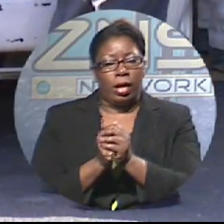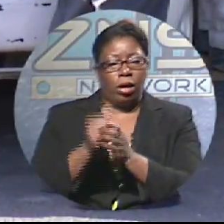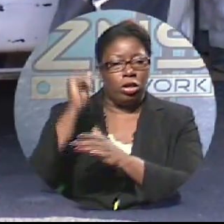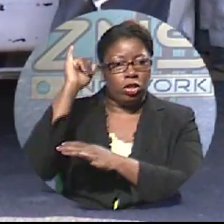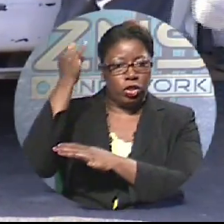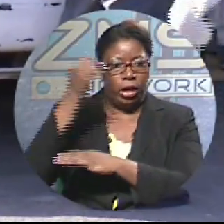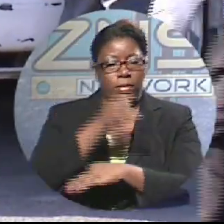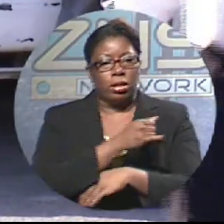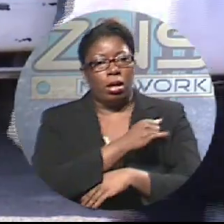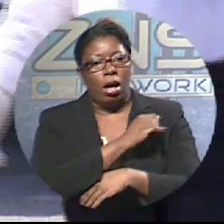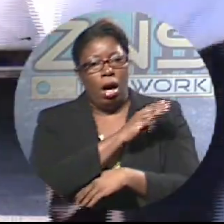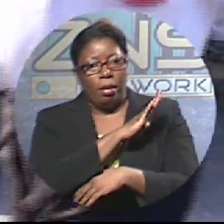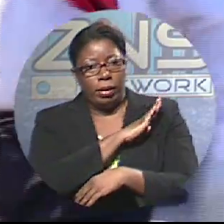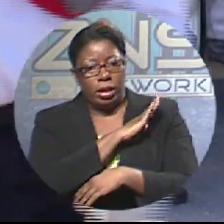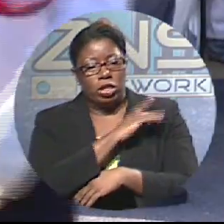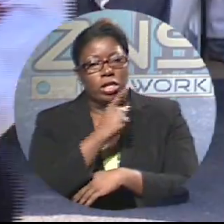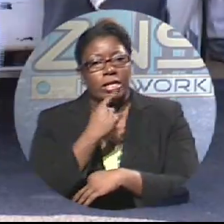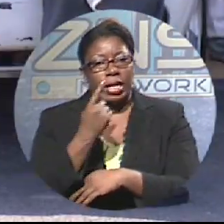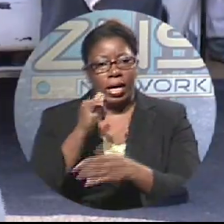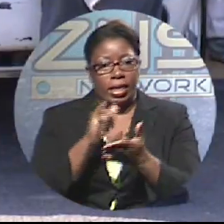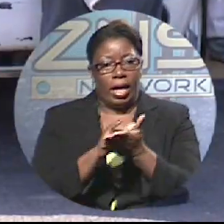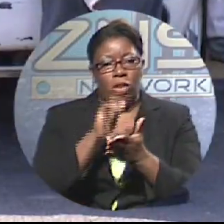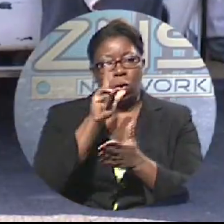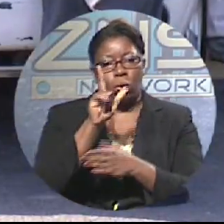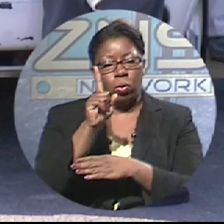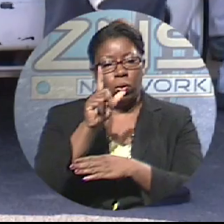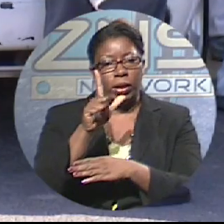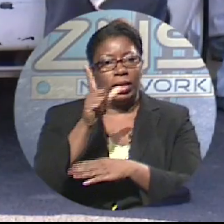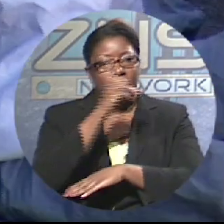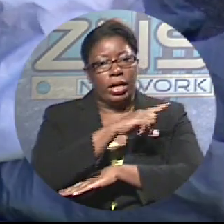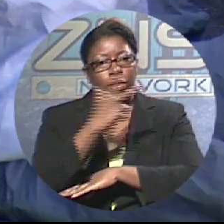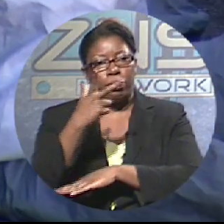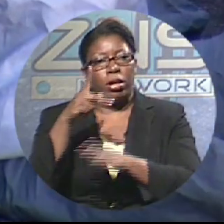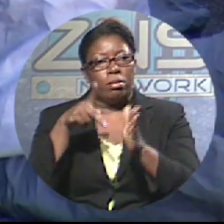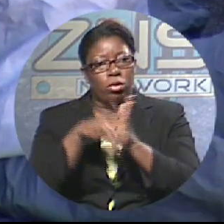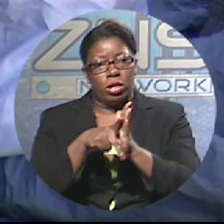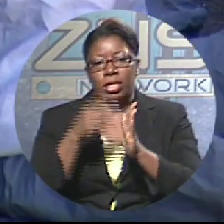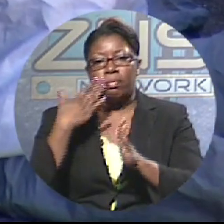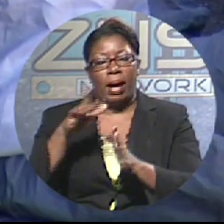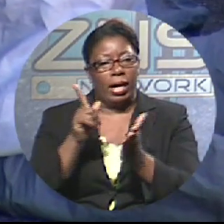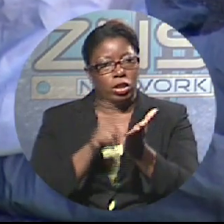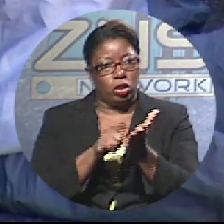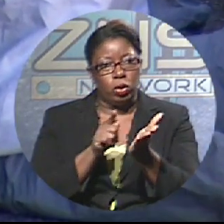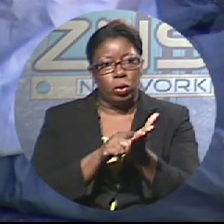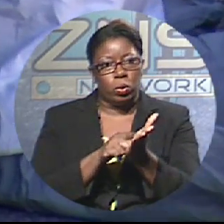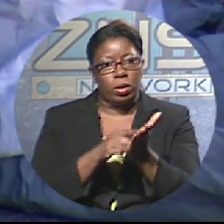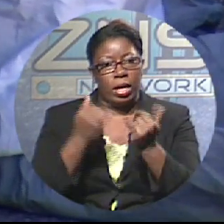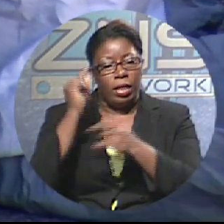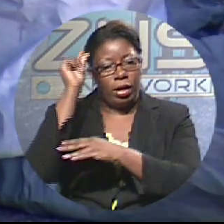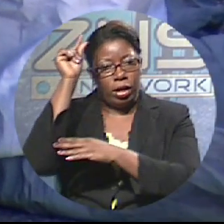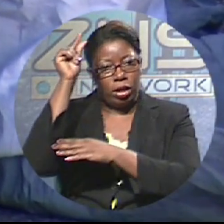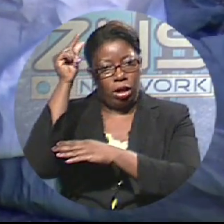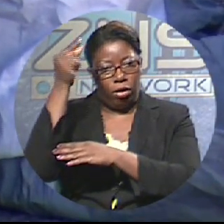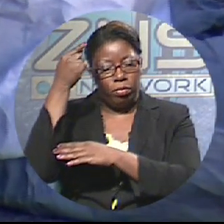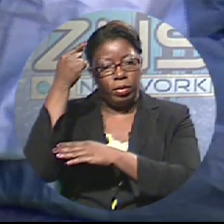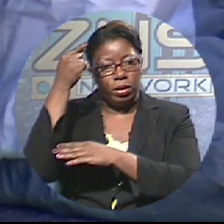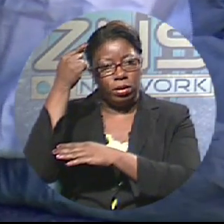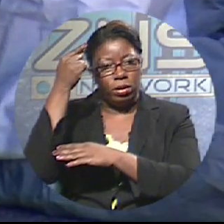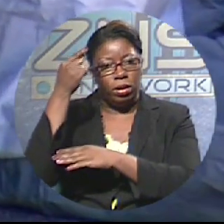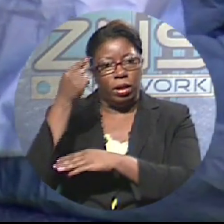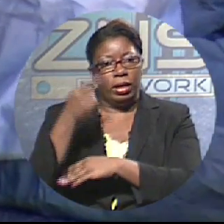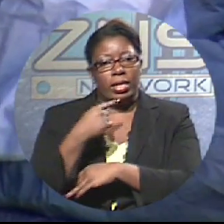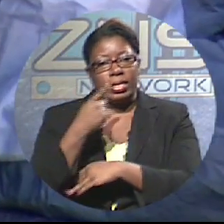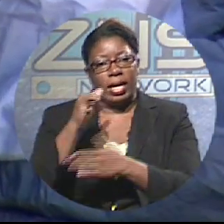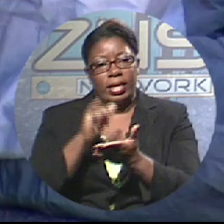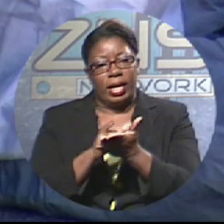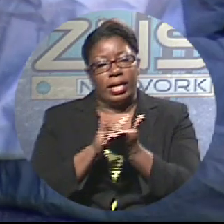Palacios says 1 year, 2 days, three murders is bad news. In addition to the crime initiatives government reveal, he is calling for residents